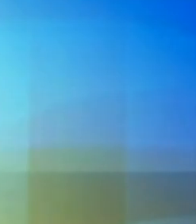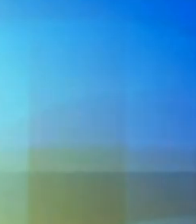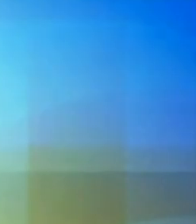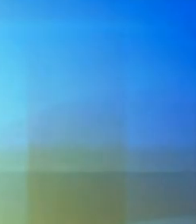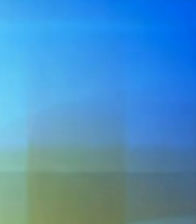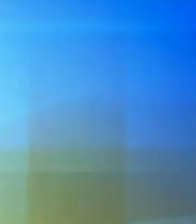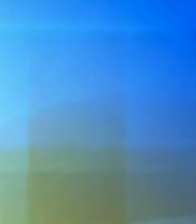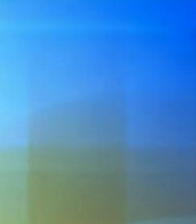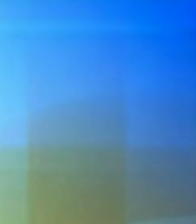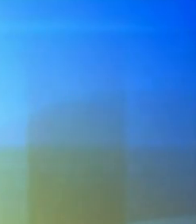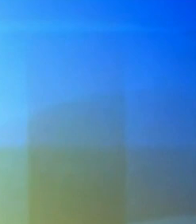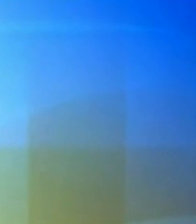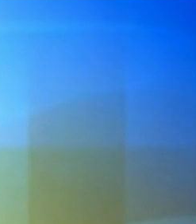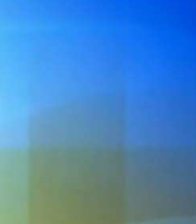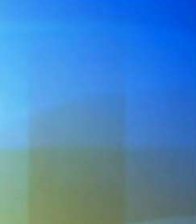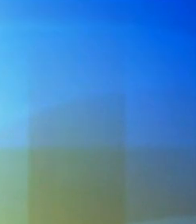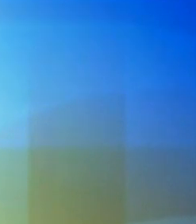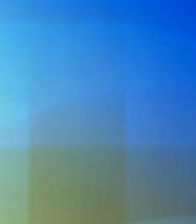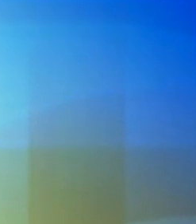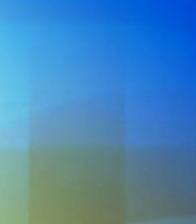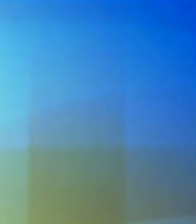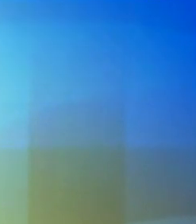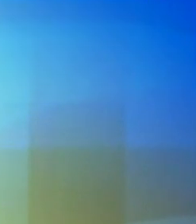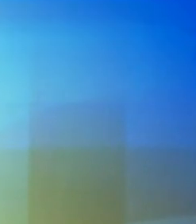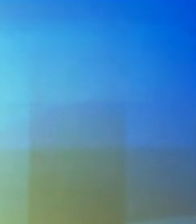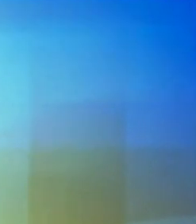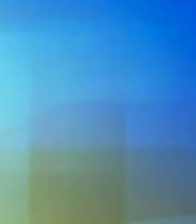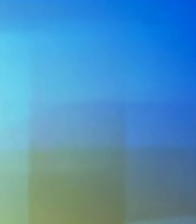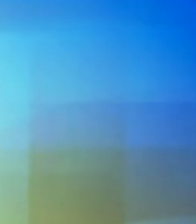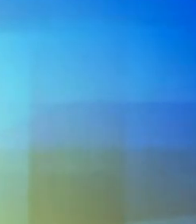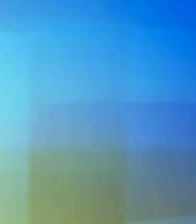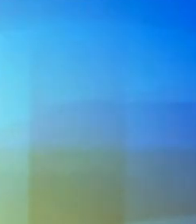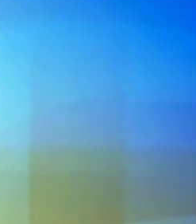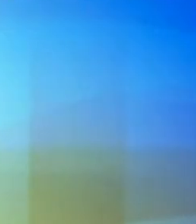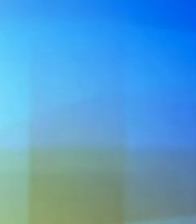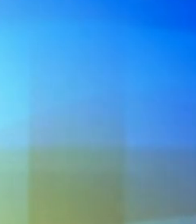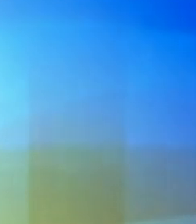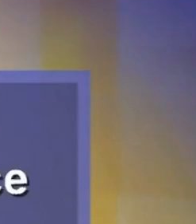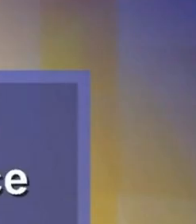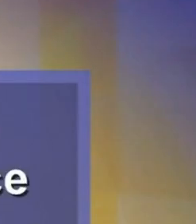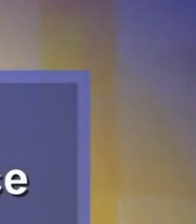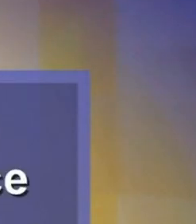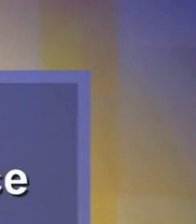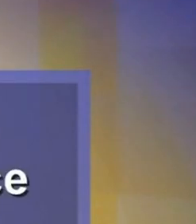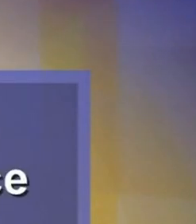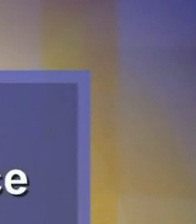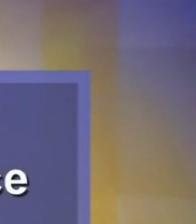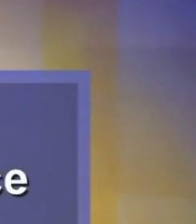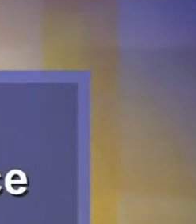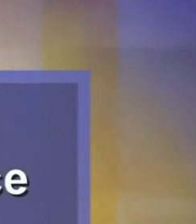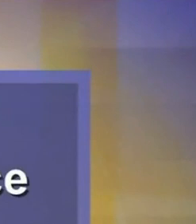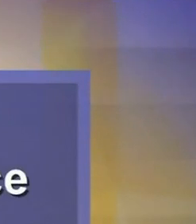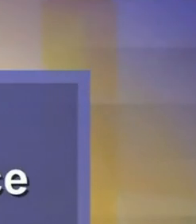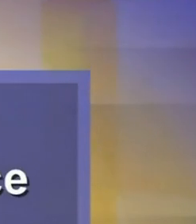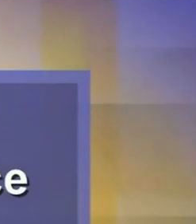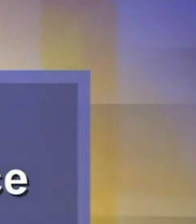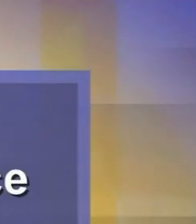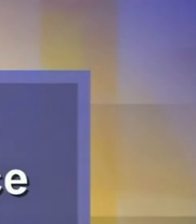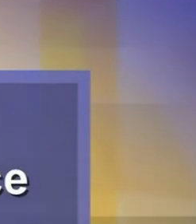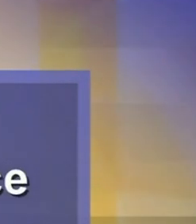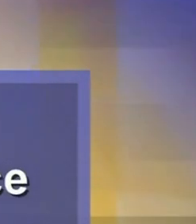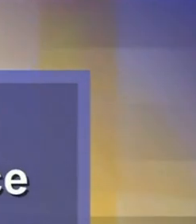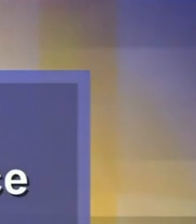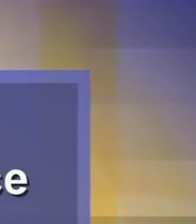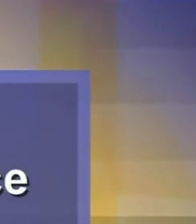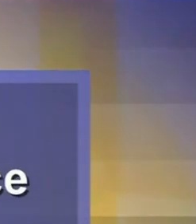me. You said it's a $220 million tourism economy? Yeah, that's what the state says. You had a